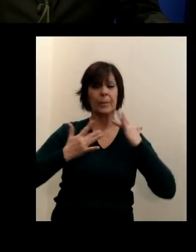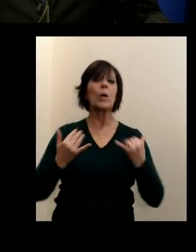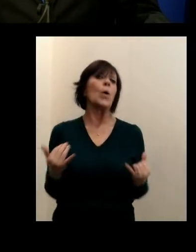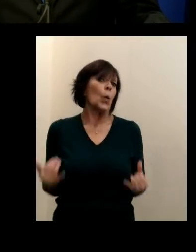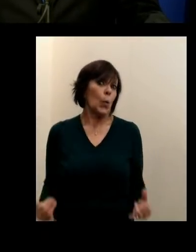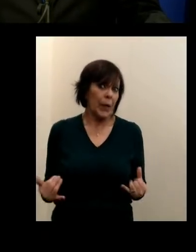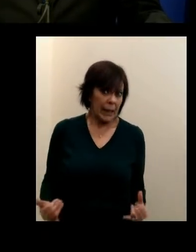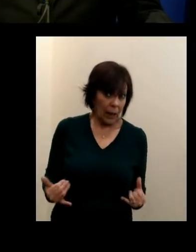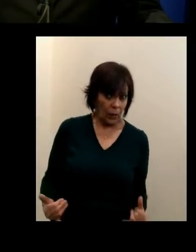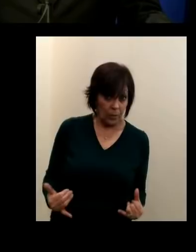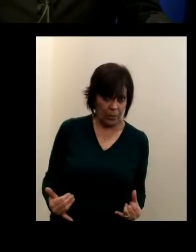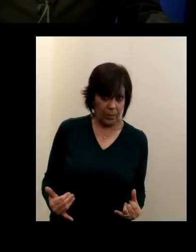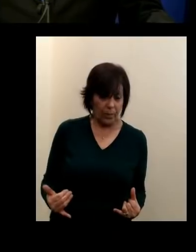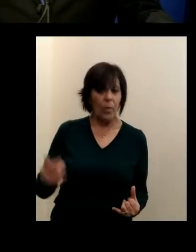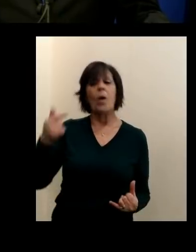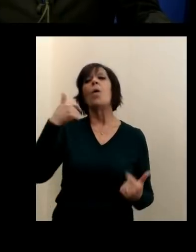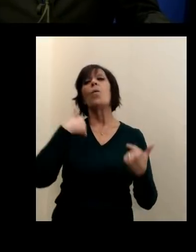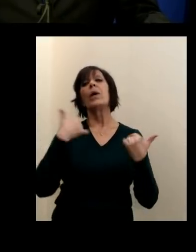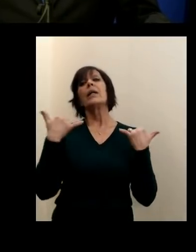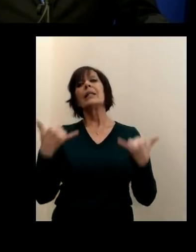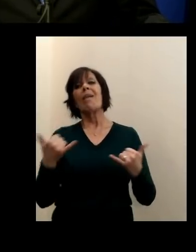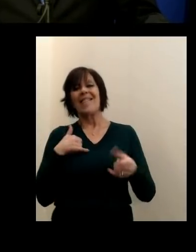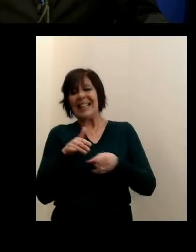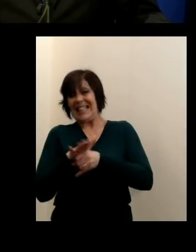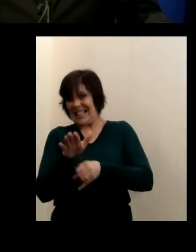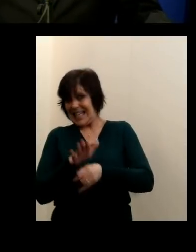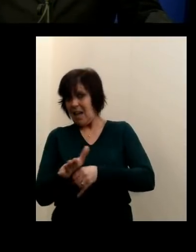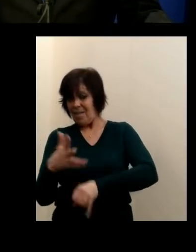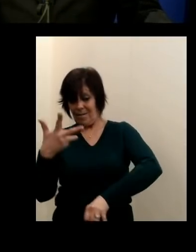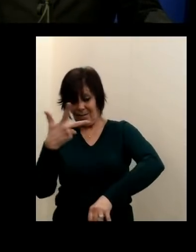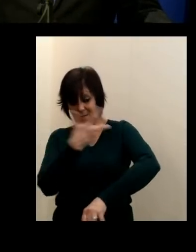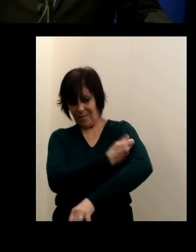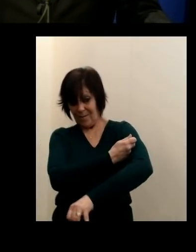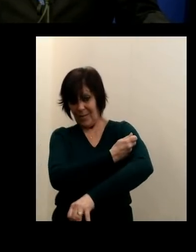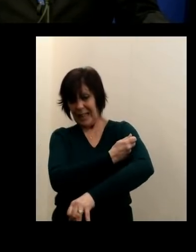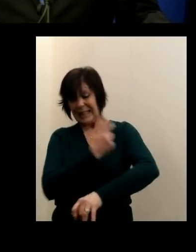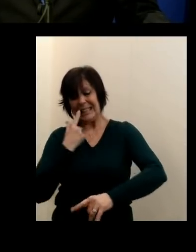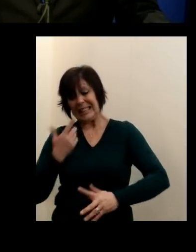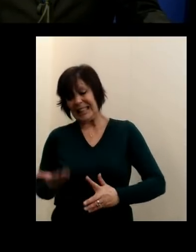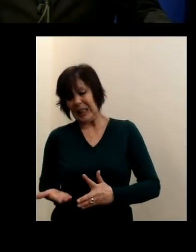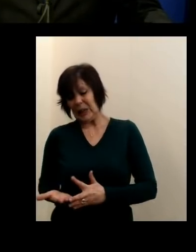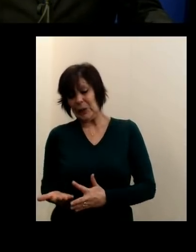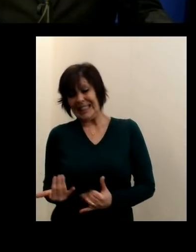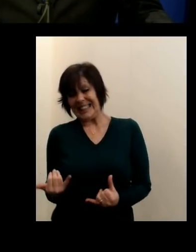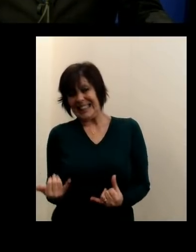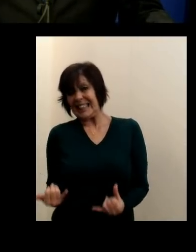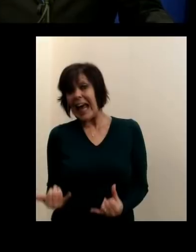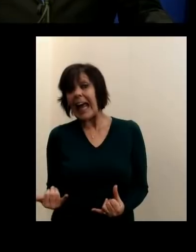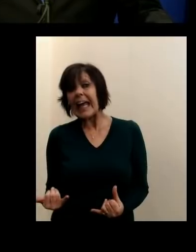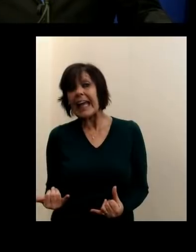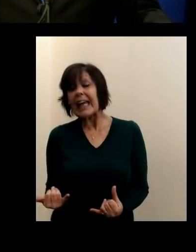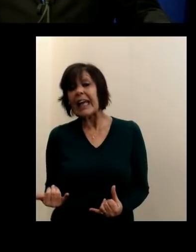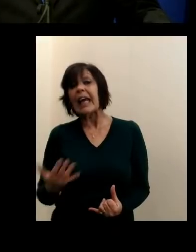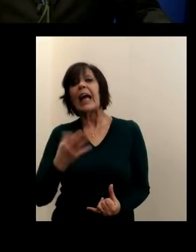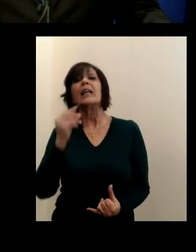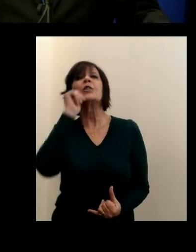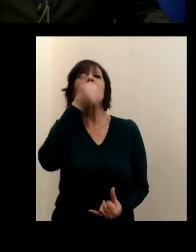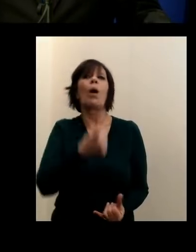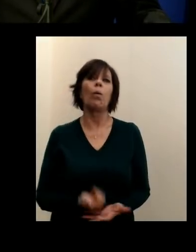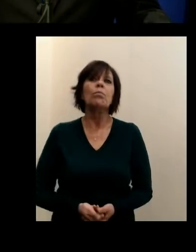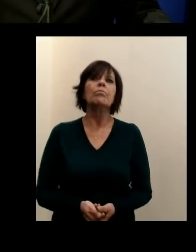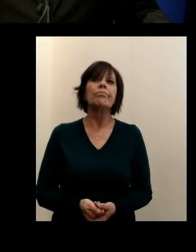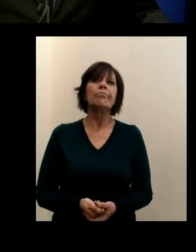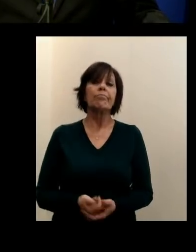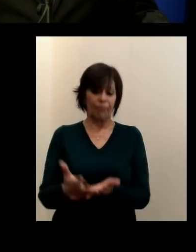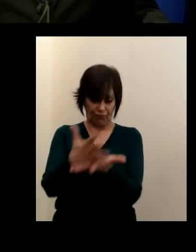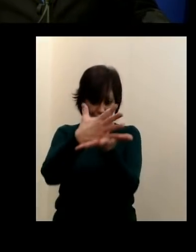right now, we have now enough vaccines to get us through the remainder of today and we believe tomorrow for